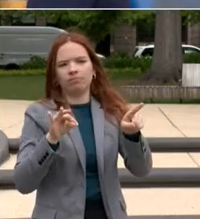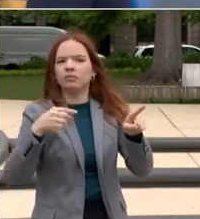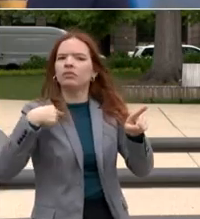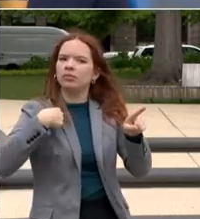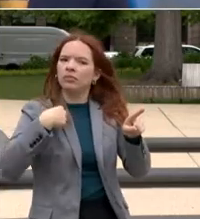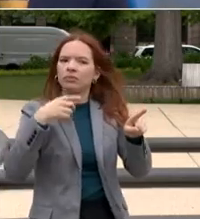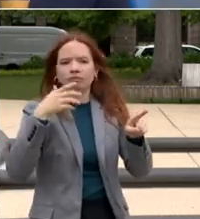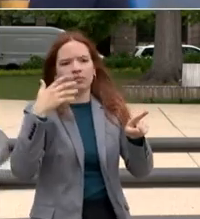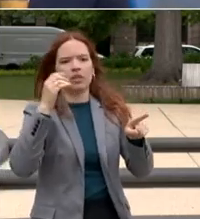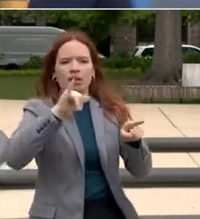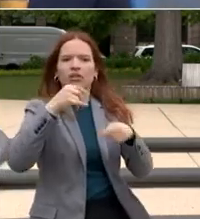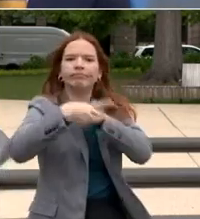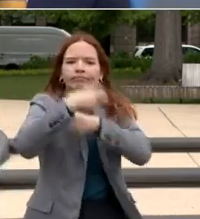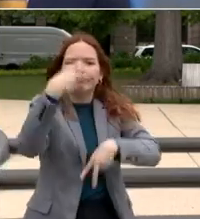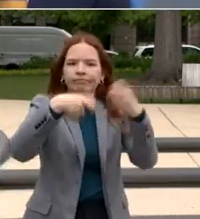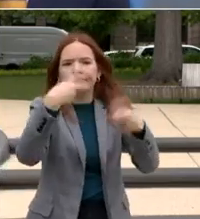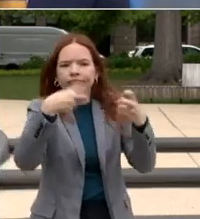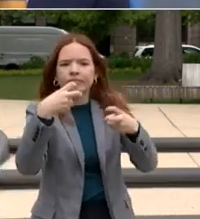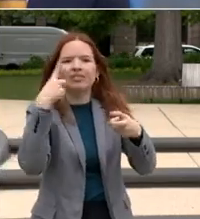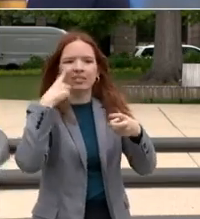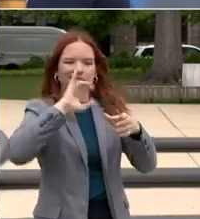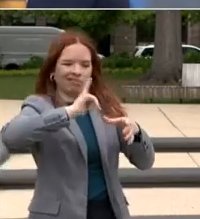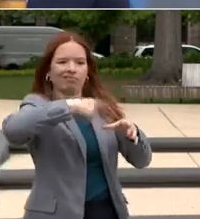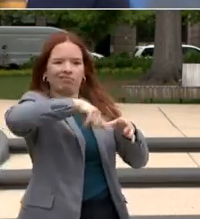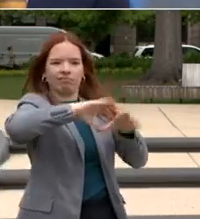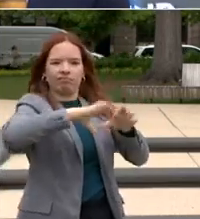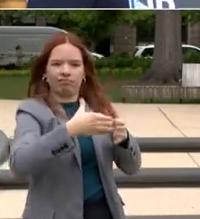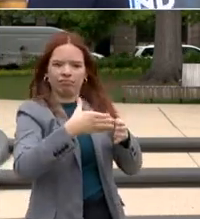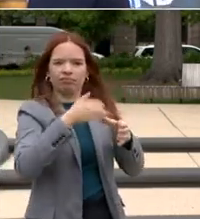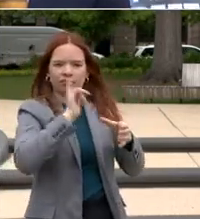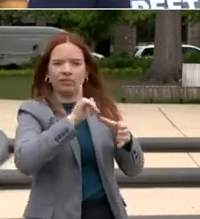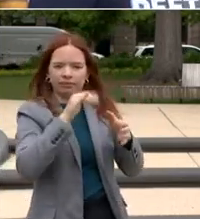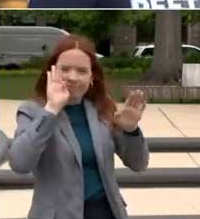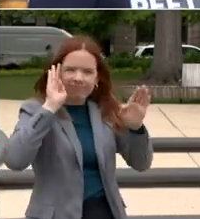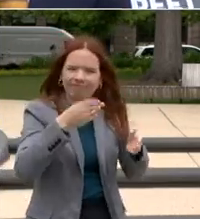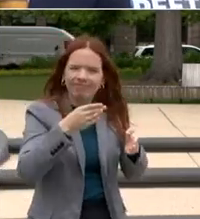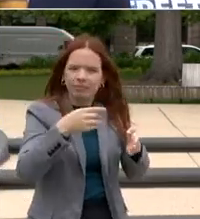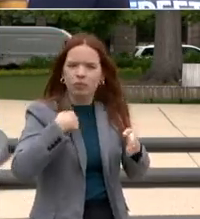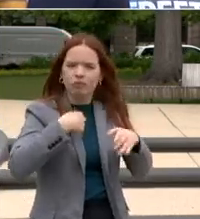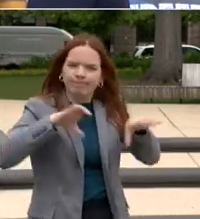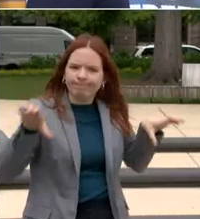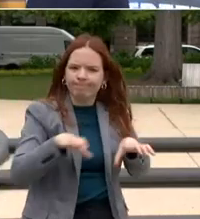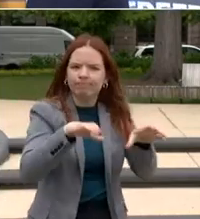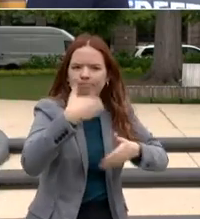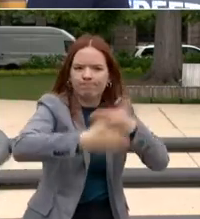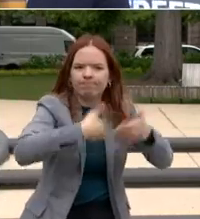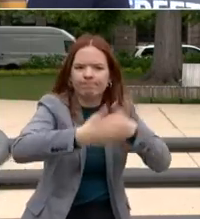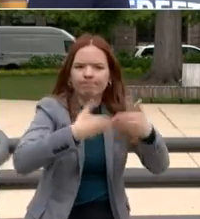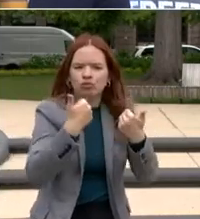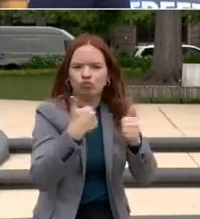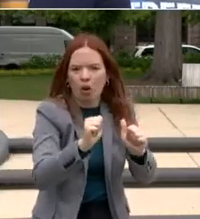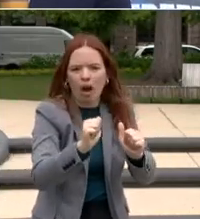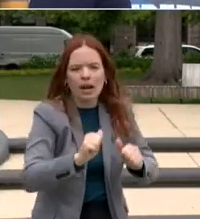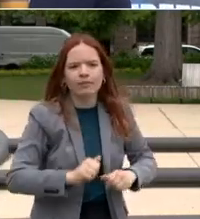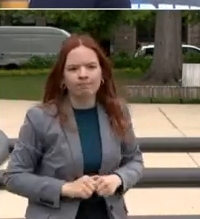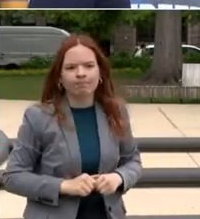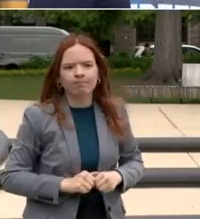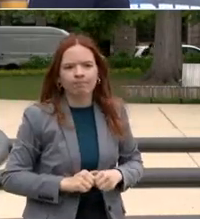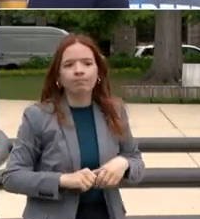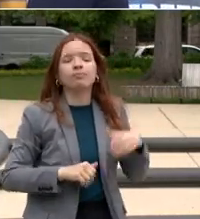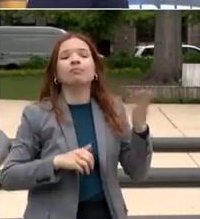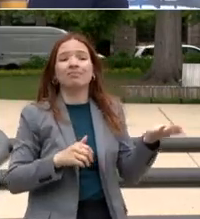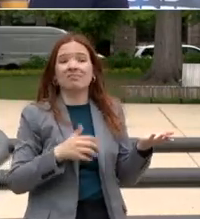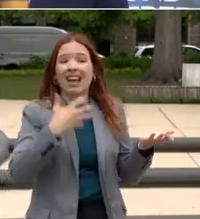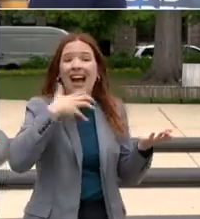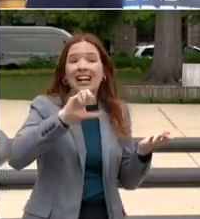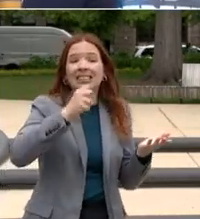is bi-jurisdictional, so we will continue to work on that. Part of the hotspot strategy that the